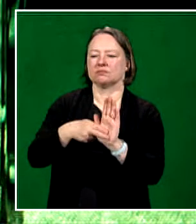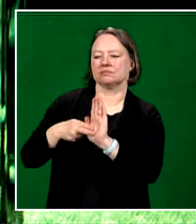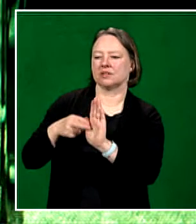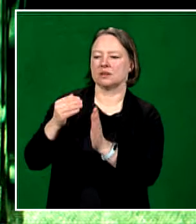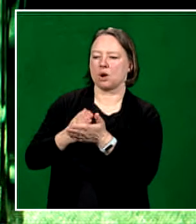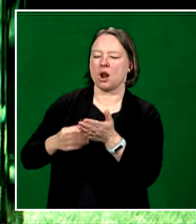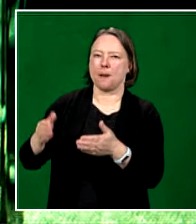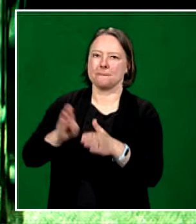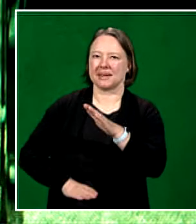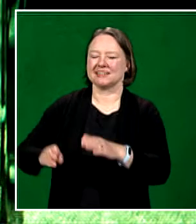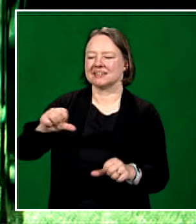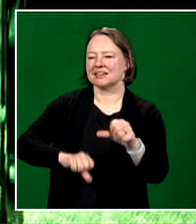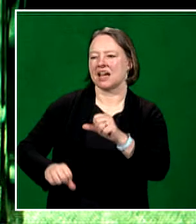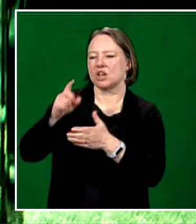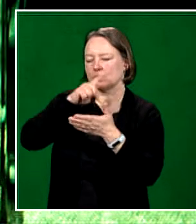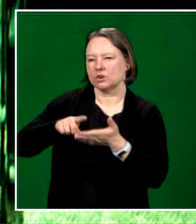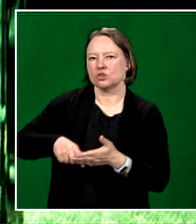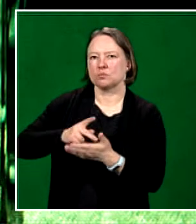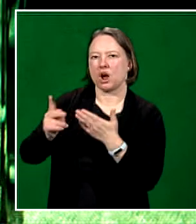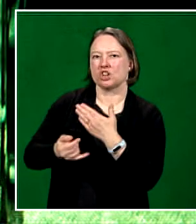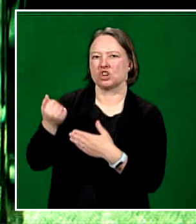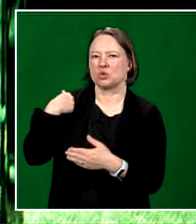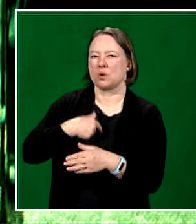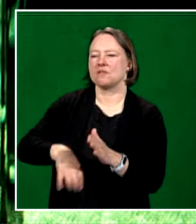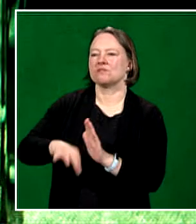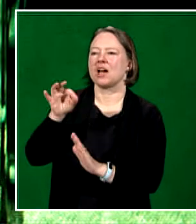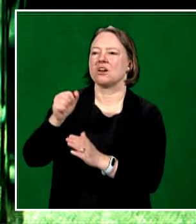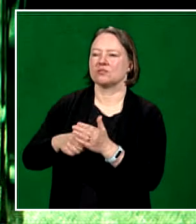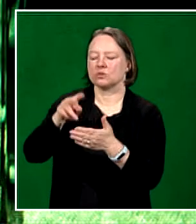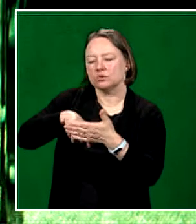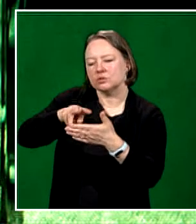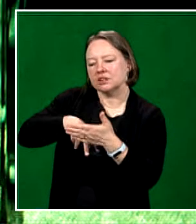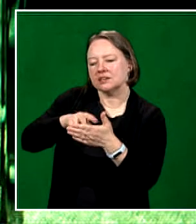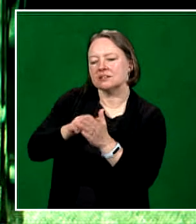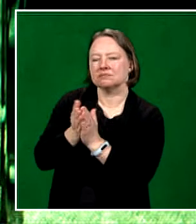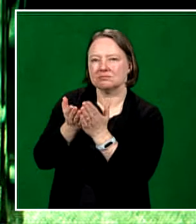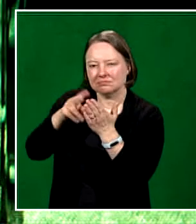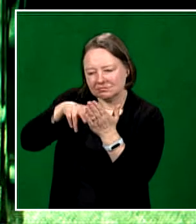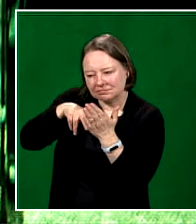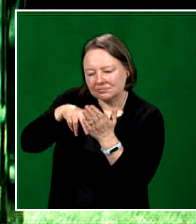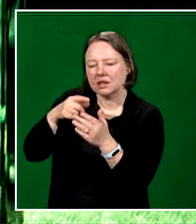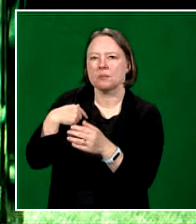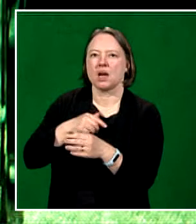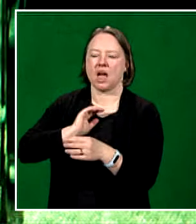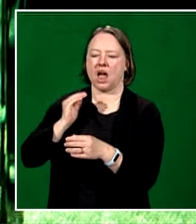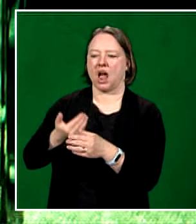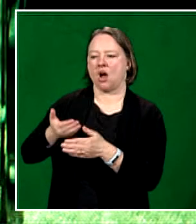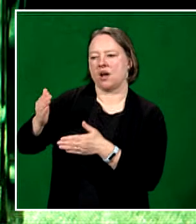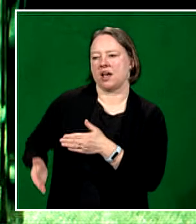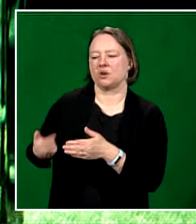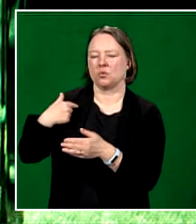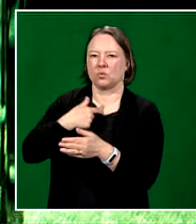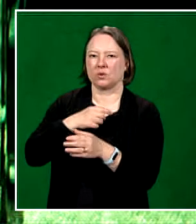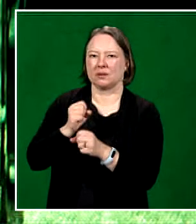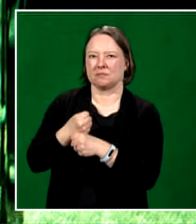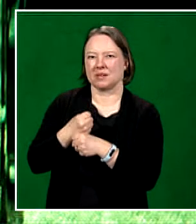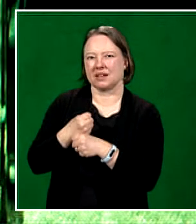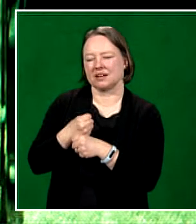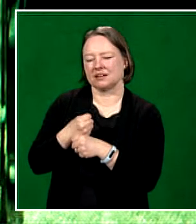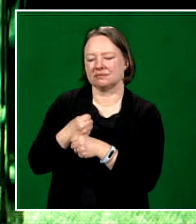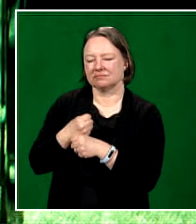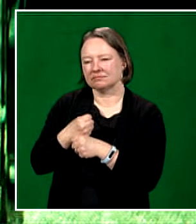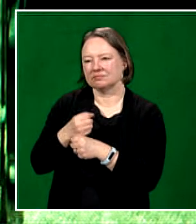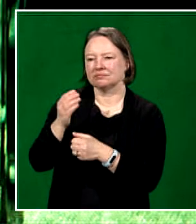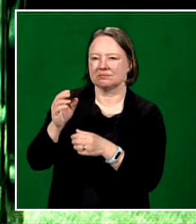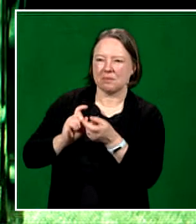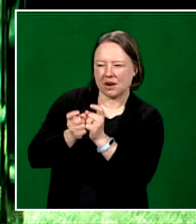basic science research project that we found through literature review. But on our end, we've made some modifications for it to suit our system